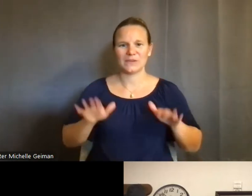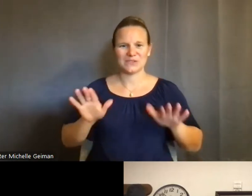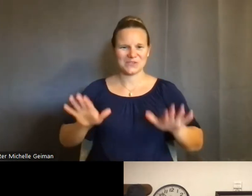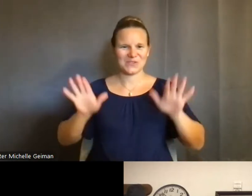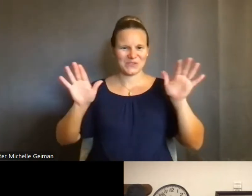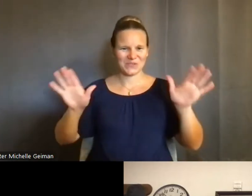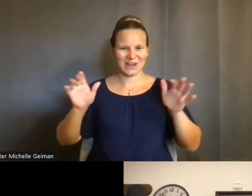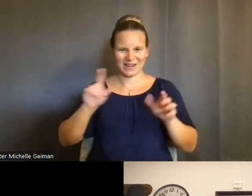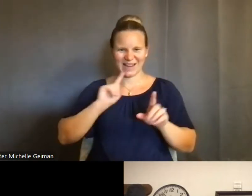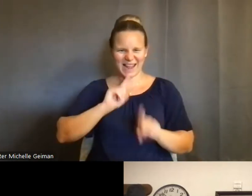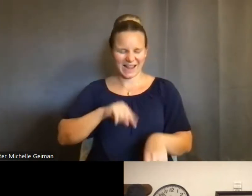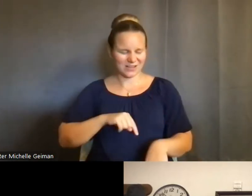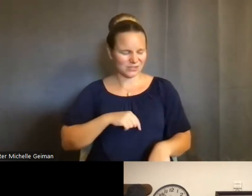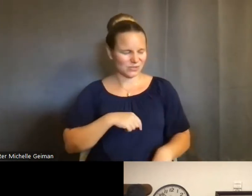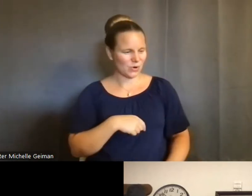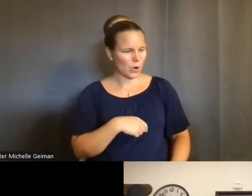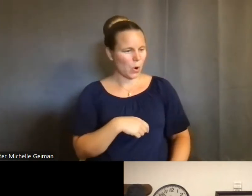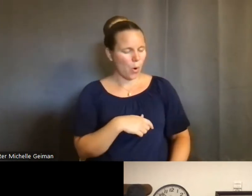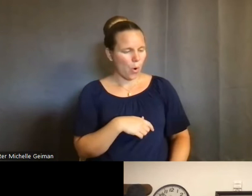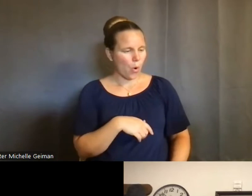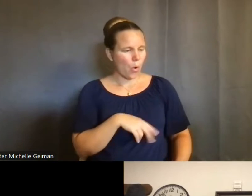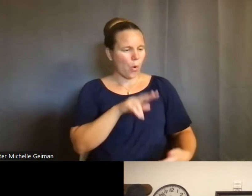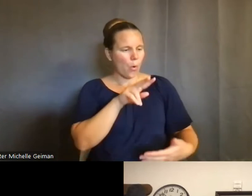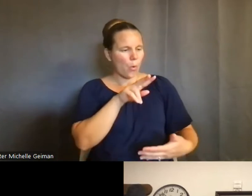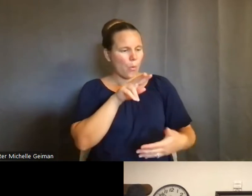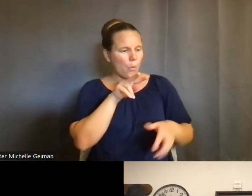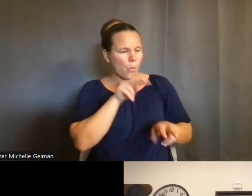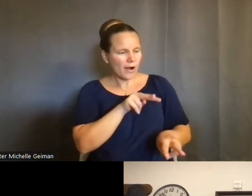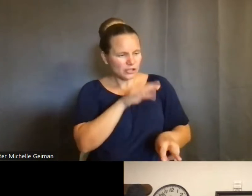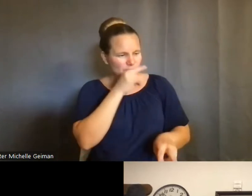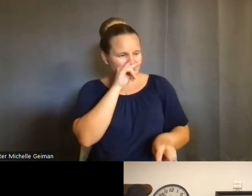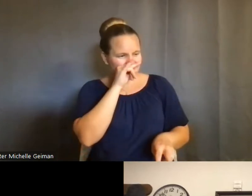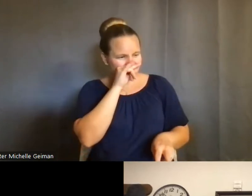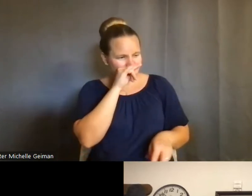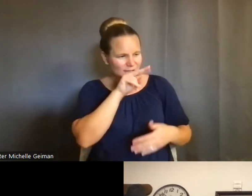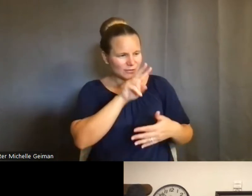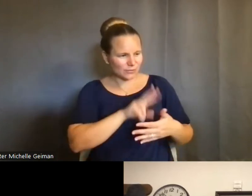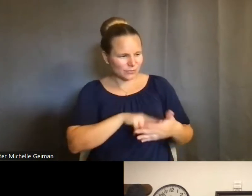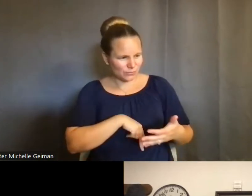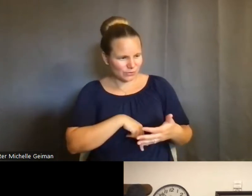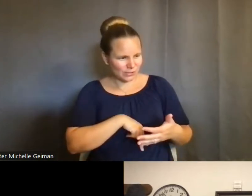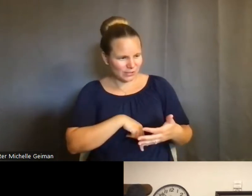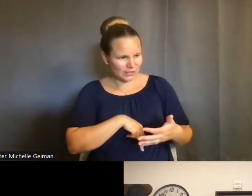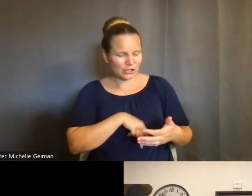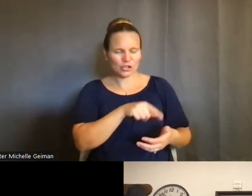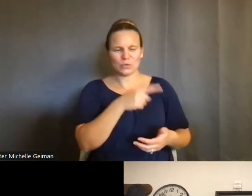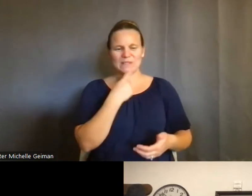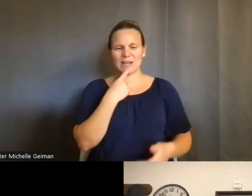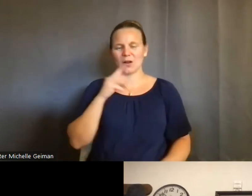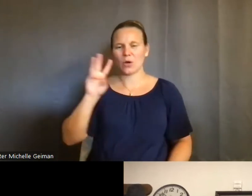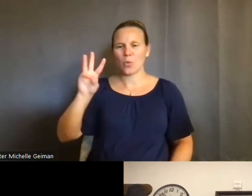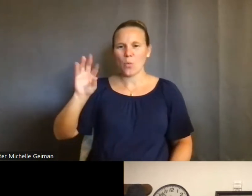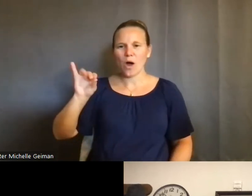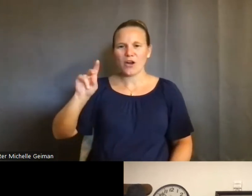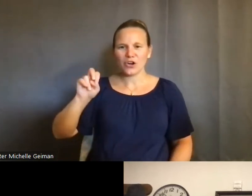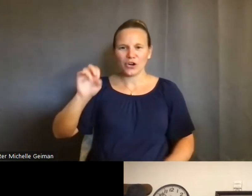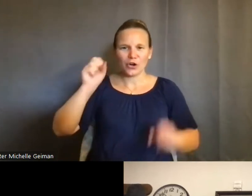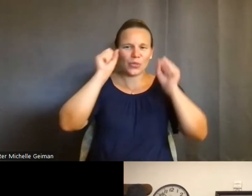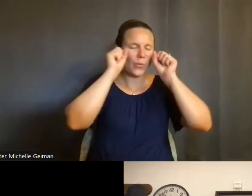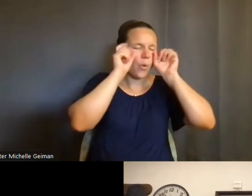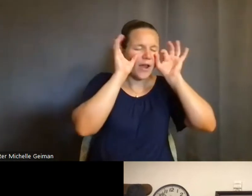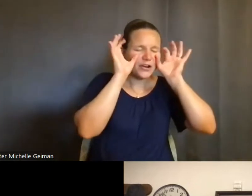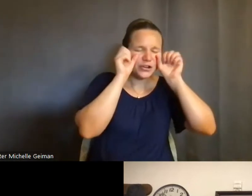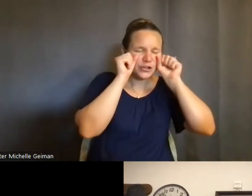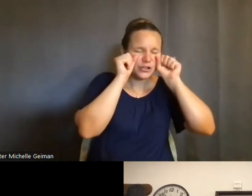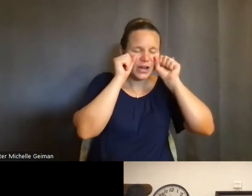for the first time, that the word you used, wonder. And it all came from me asking a follow-up question to go deeper in the conversation.